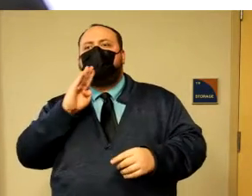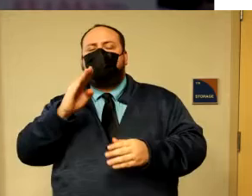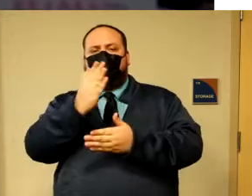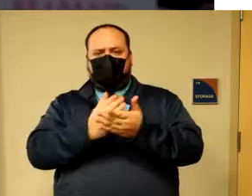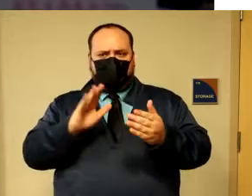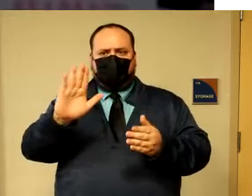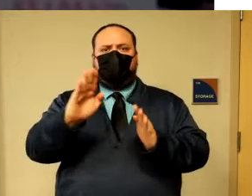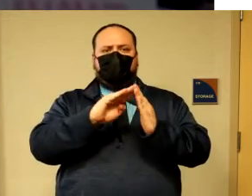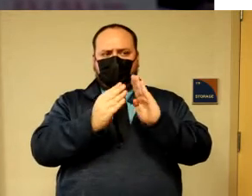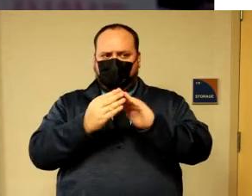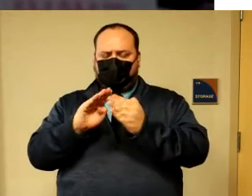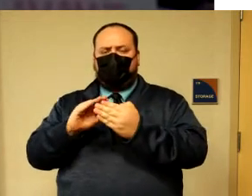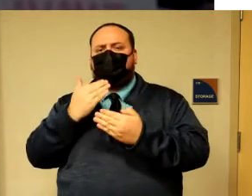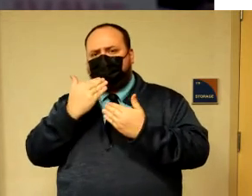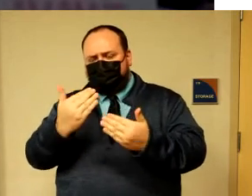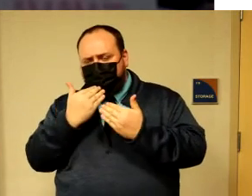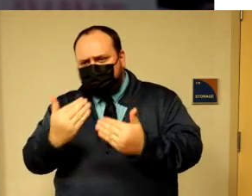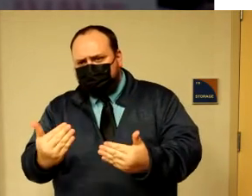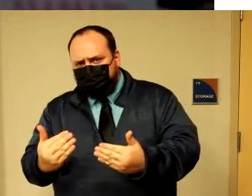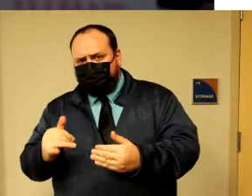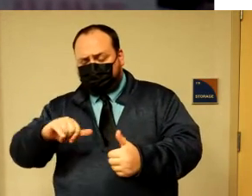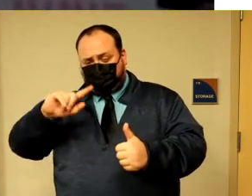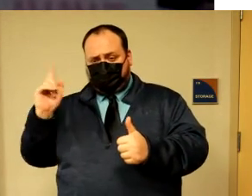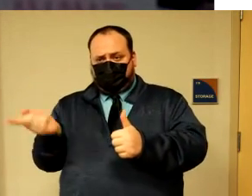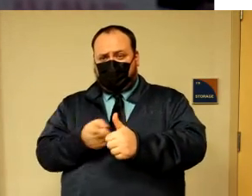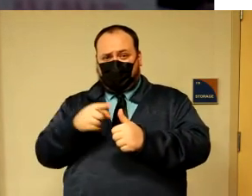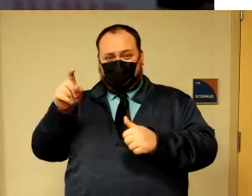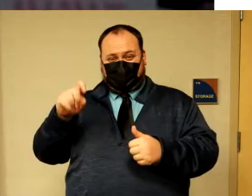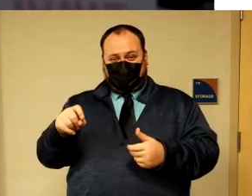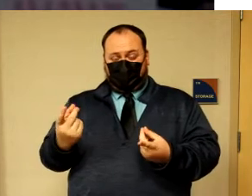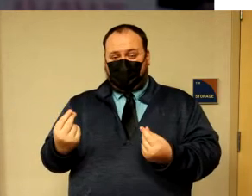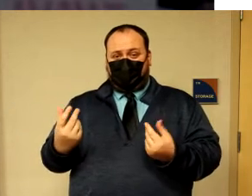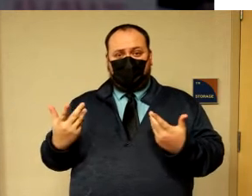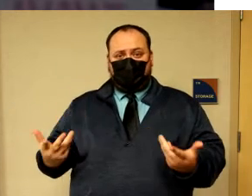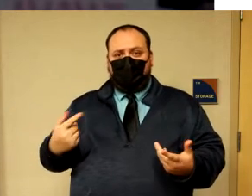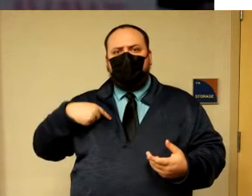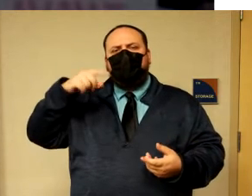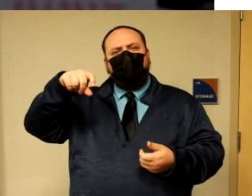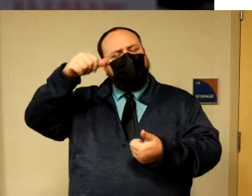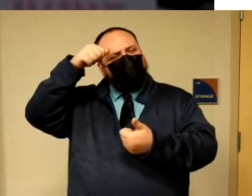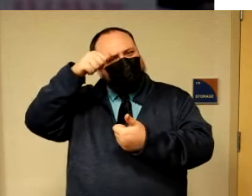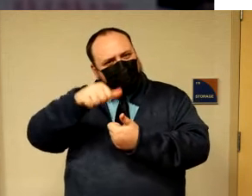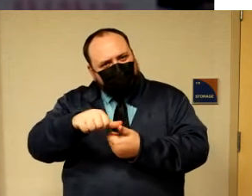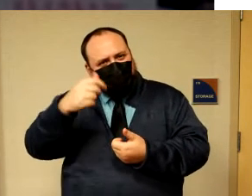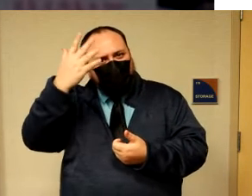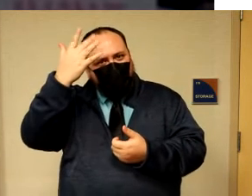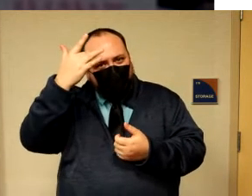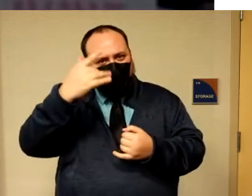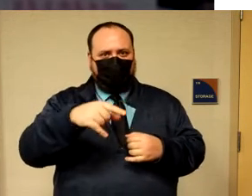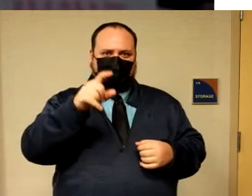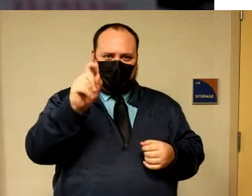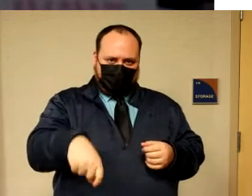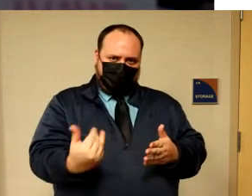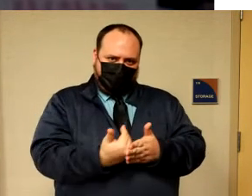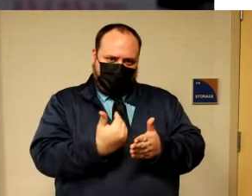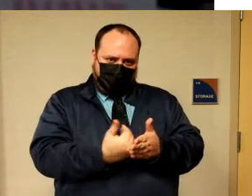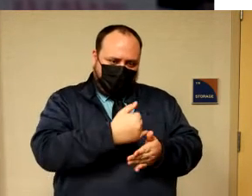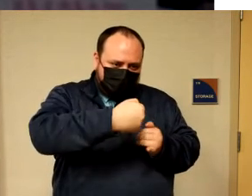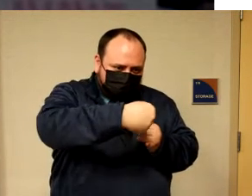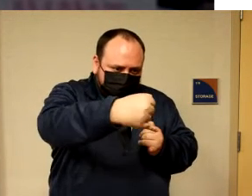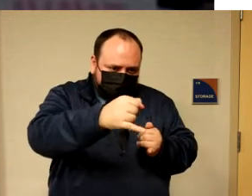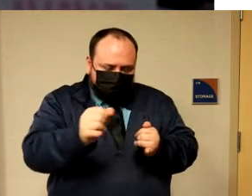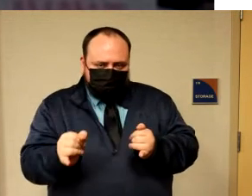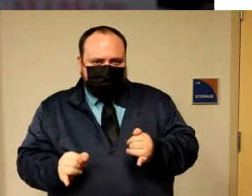community. The first thing that we need to do is that we need to remember why redistricting is so important, right? We need to ensure